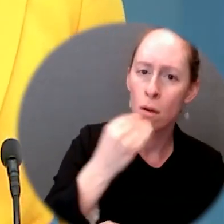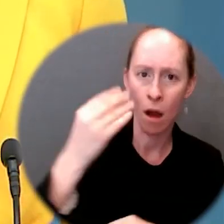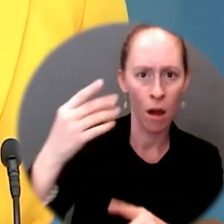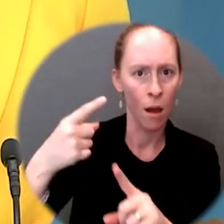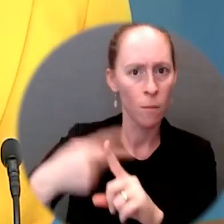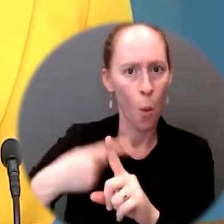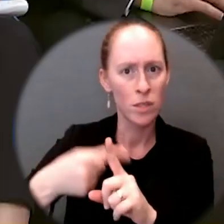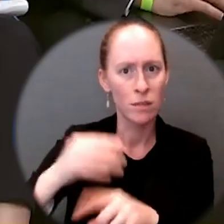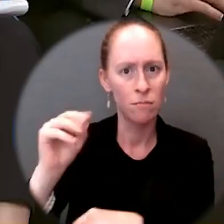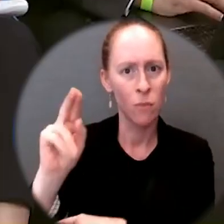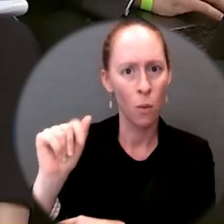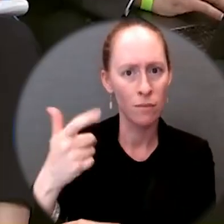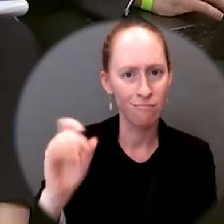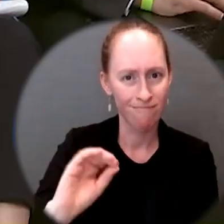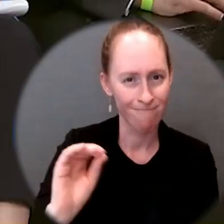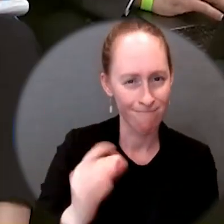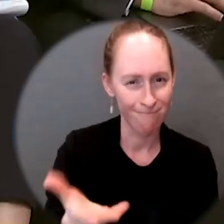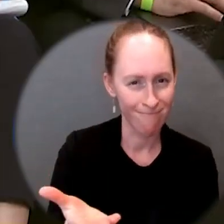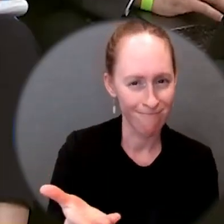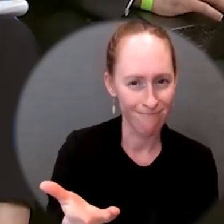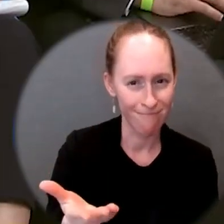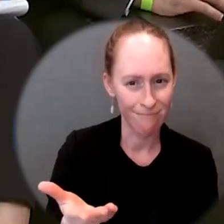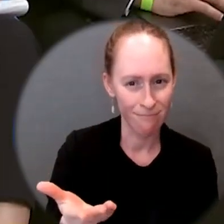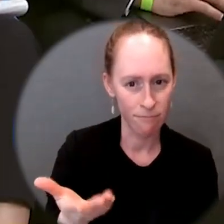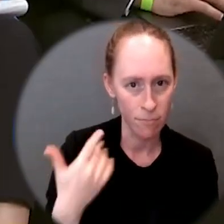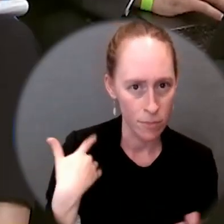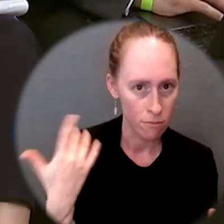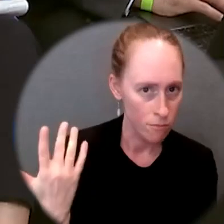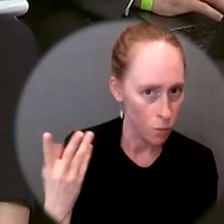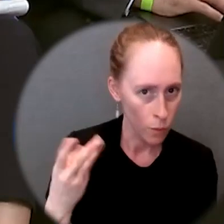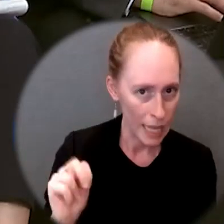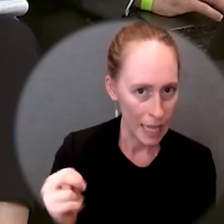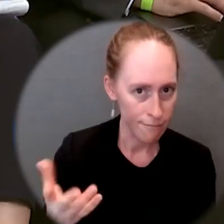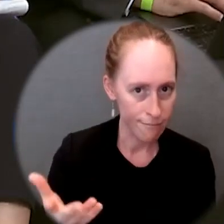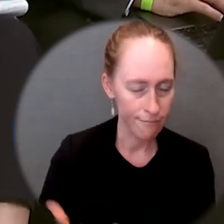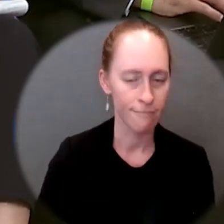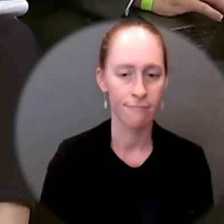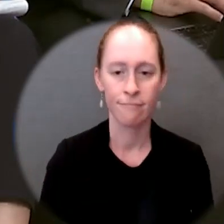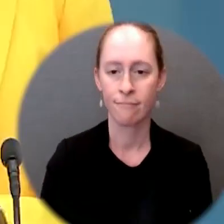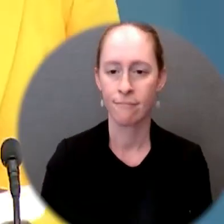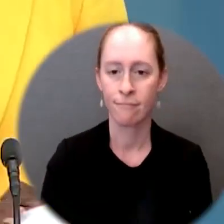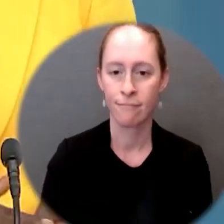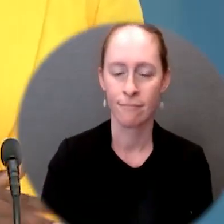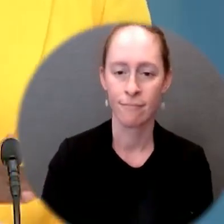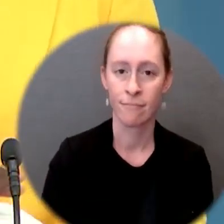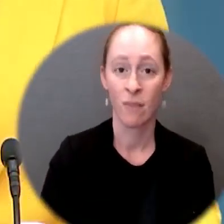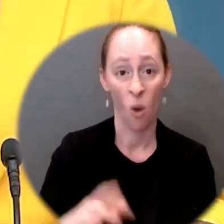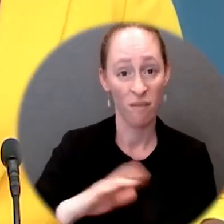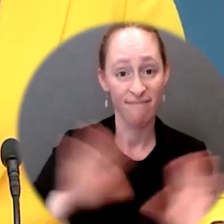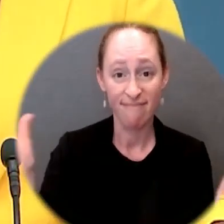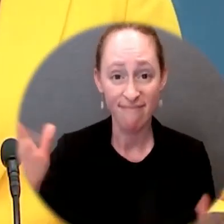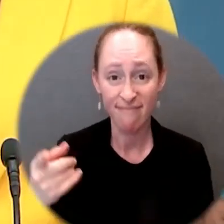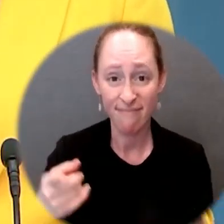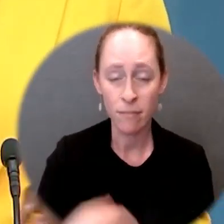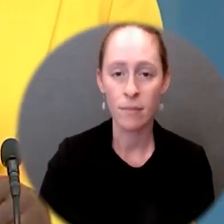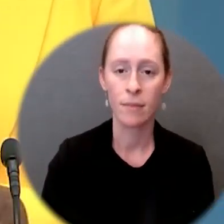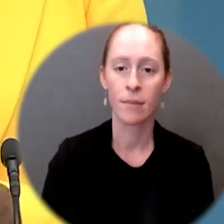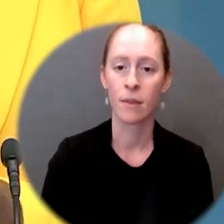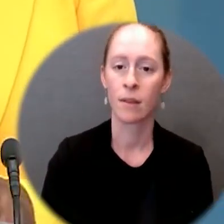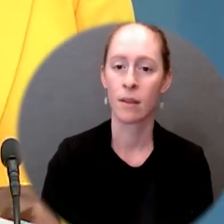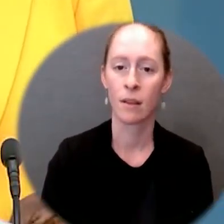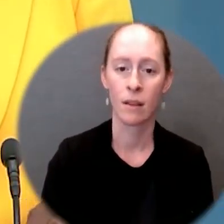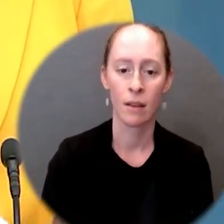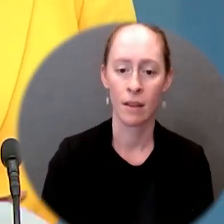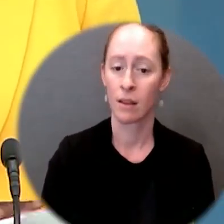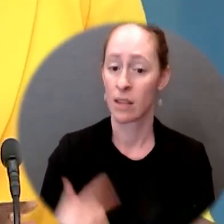doesn't address groceries or rent. So how long should Americans expect those prices to remain high? So look, we're going to do everything that